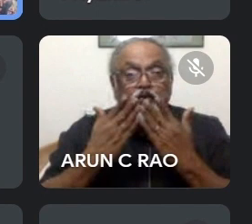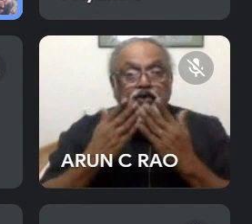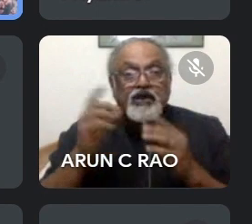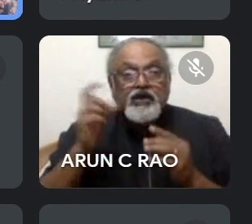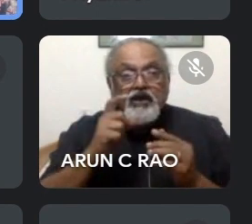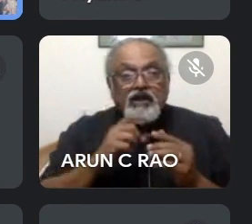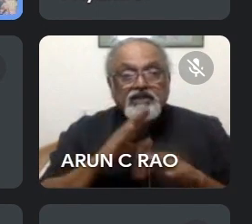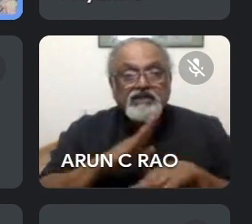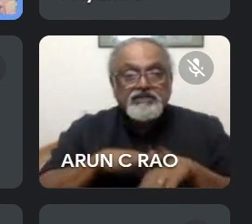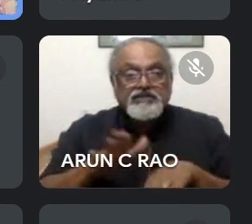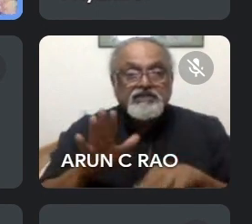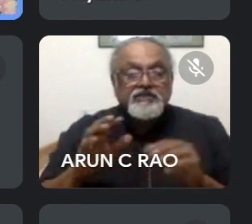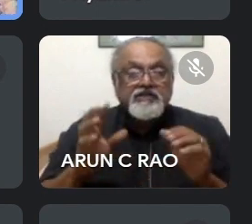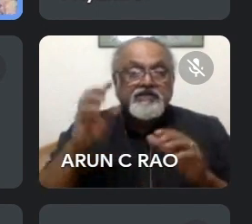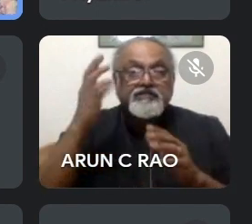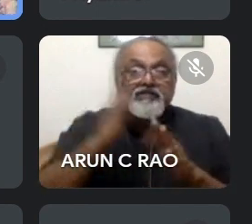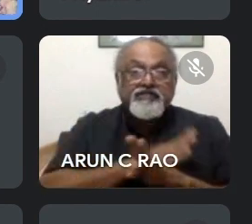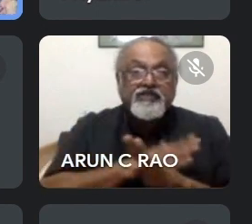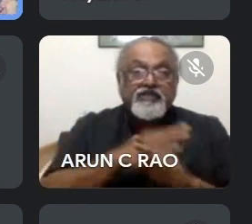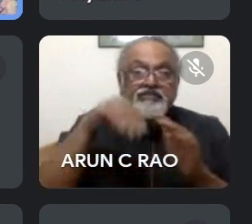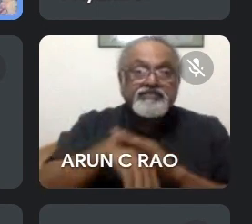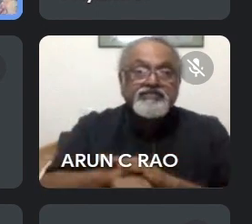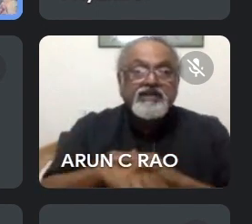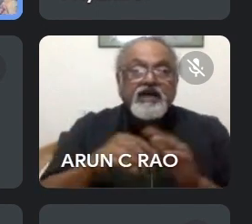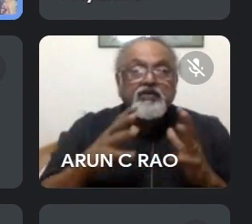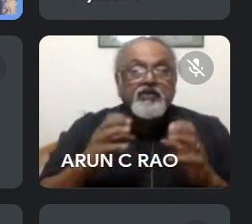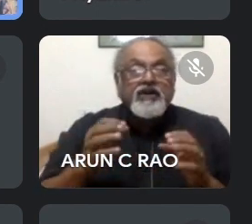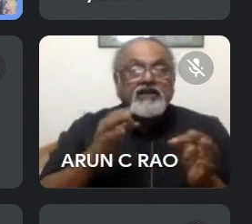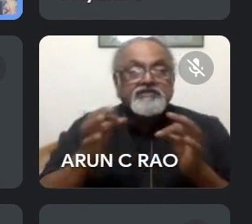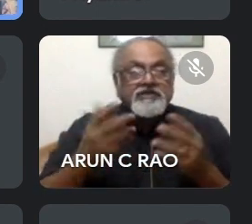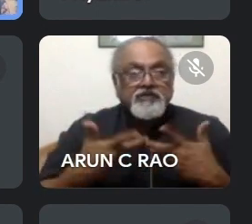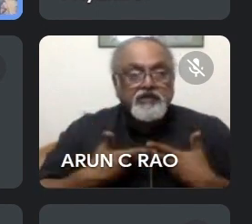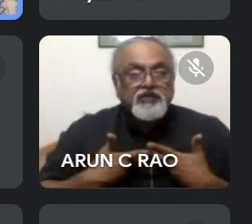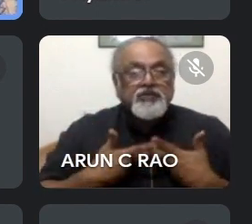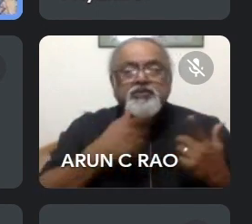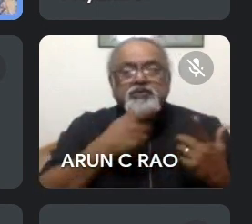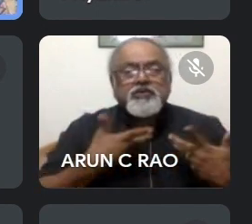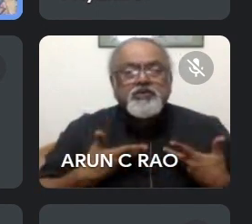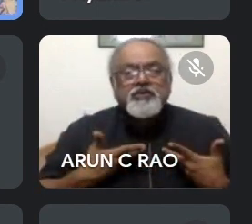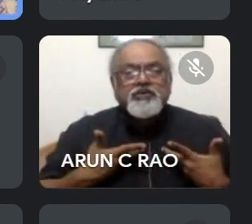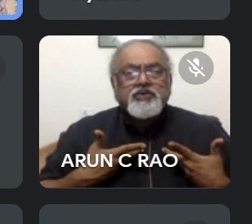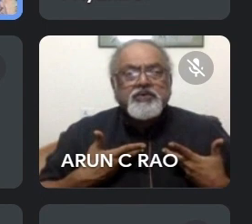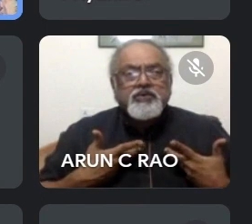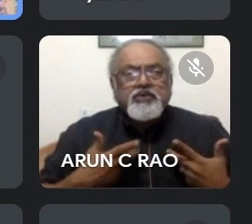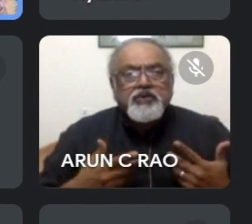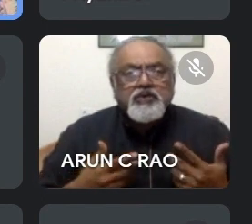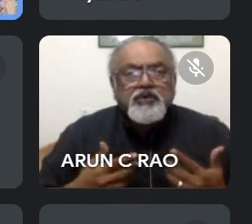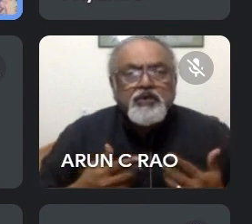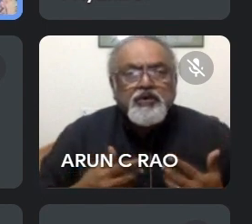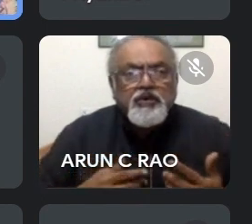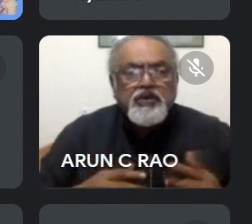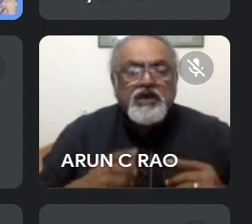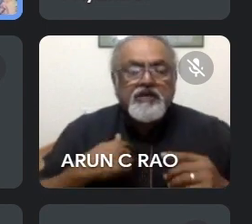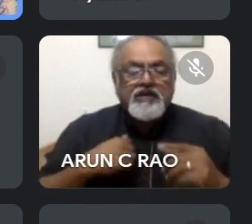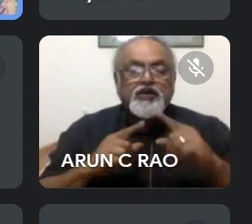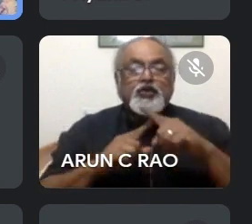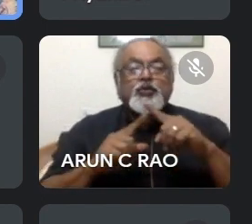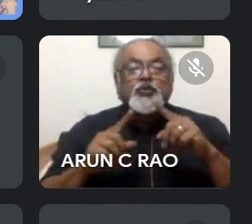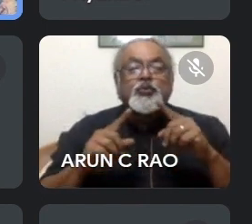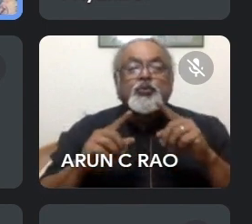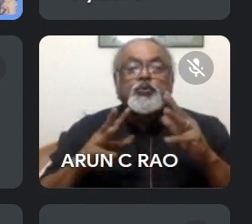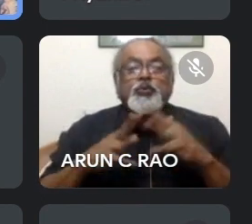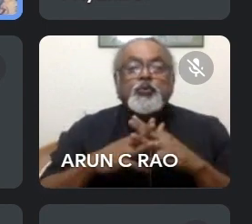So before I dive into the topic, I want to talk a little about myself. So I'm a twin. Like I have a twin sister,